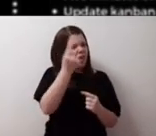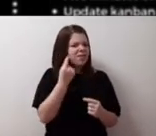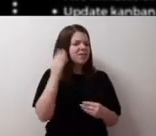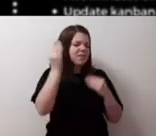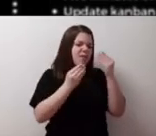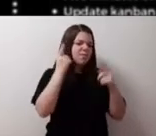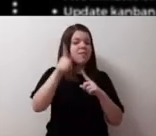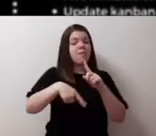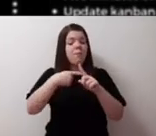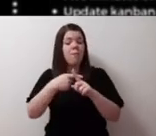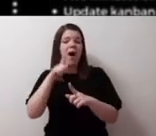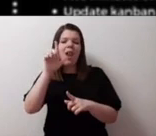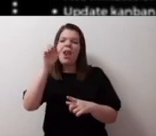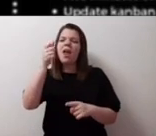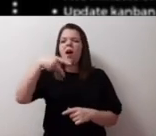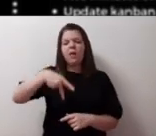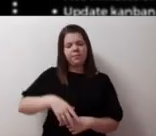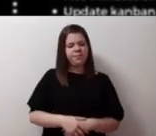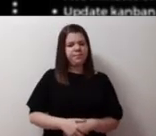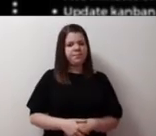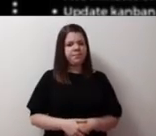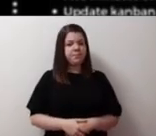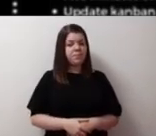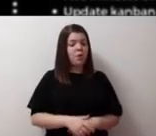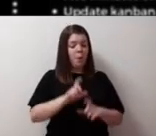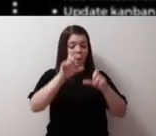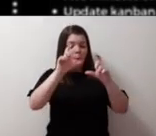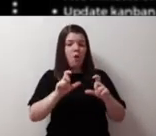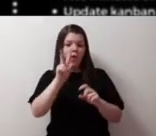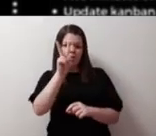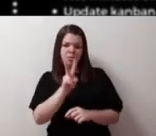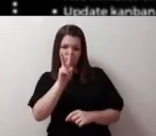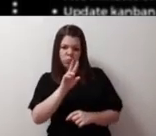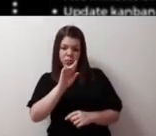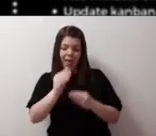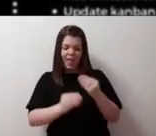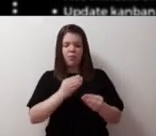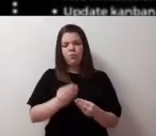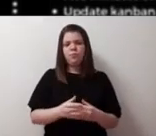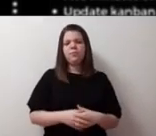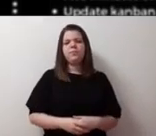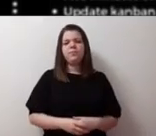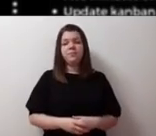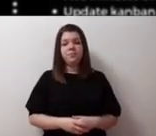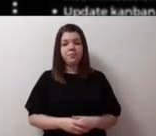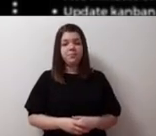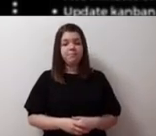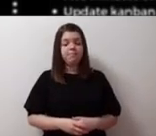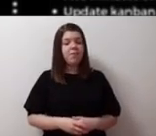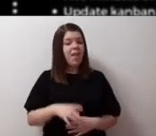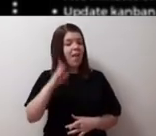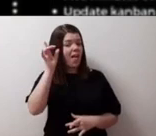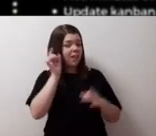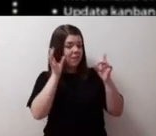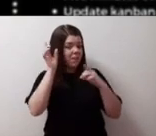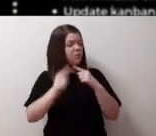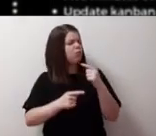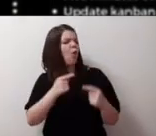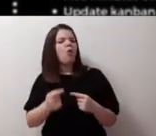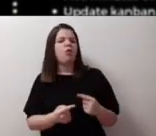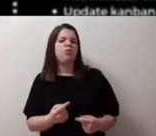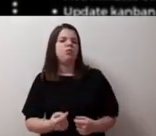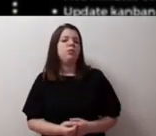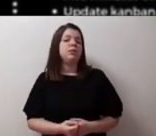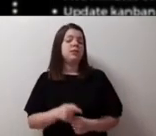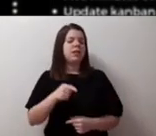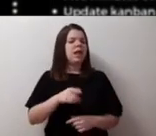tasks, activities, sessions, everything about previous methodologies, design thinking and lean. Also, teachers share